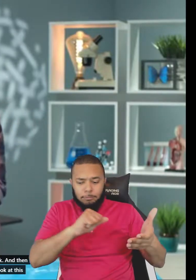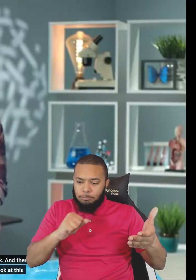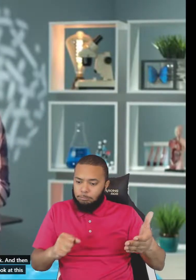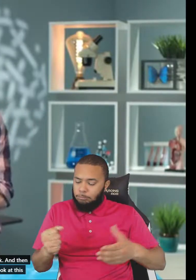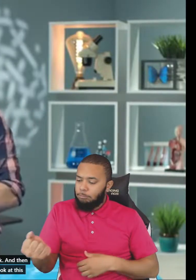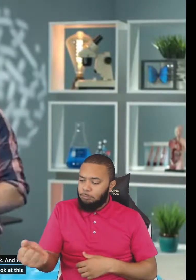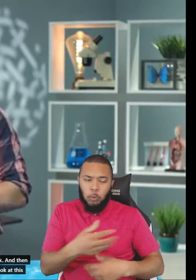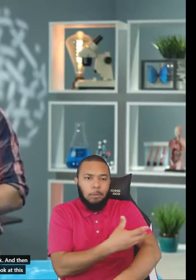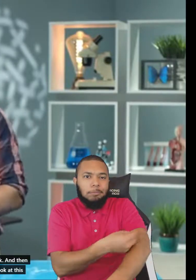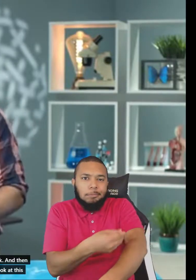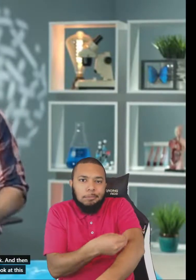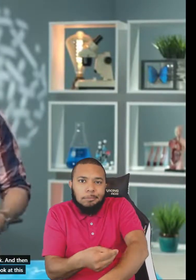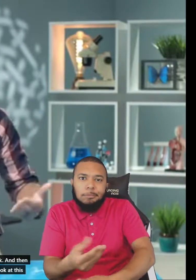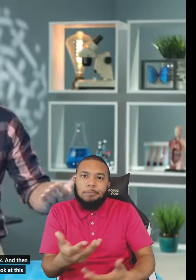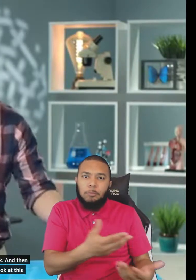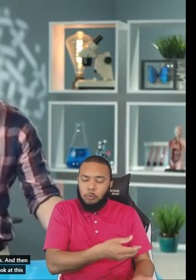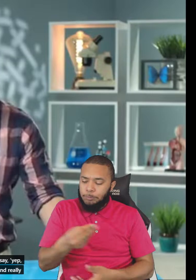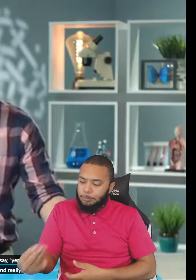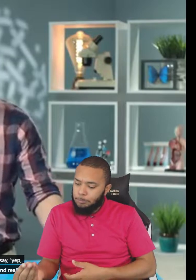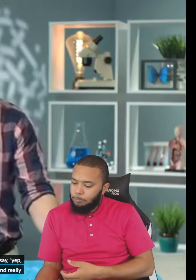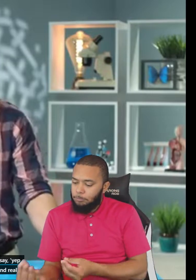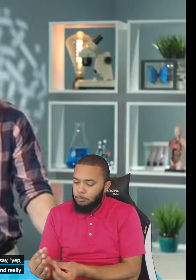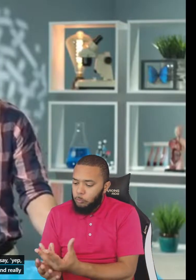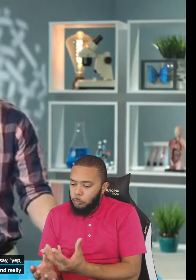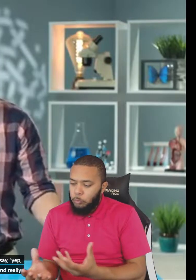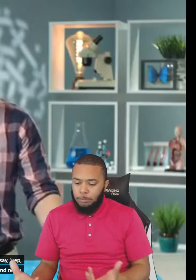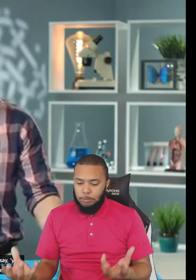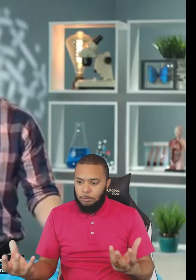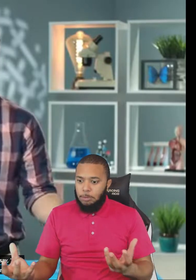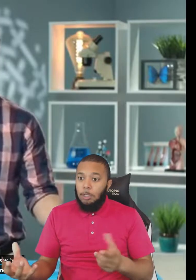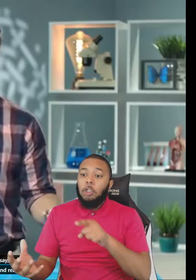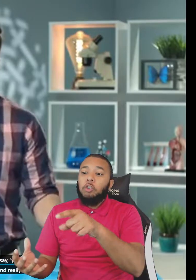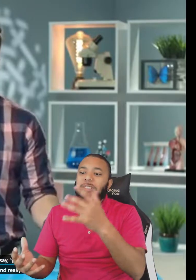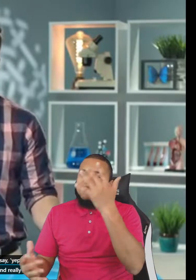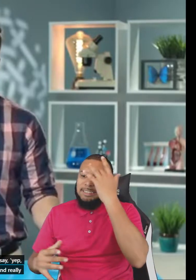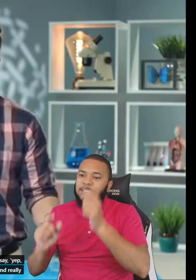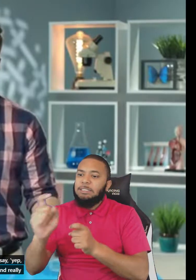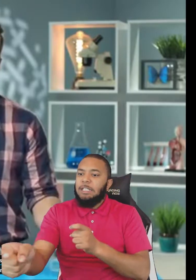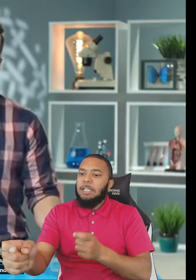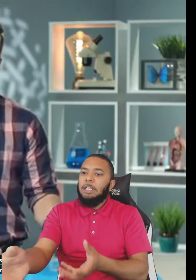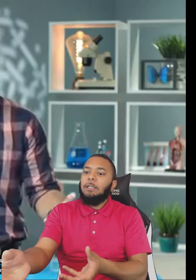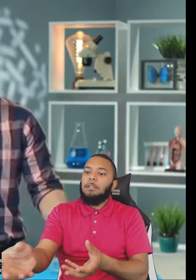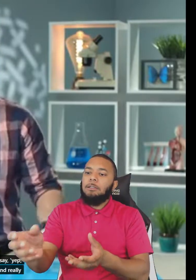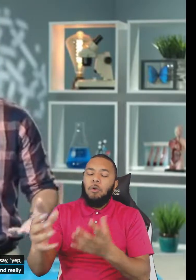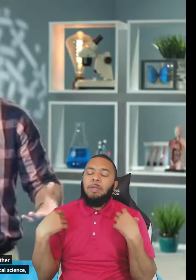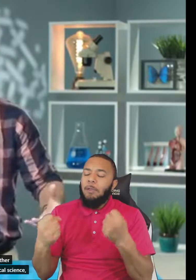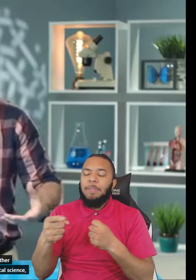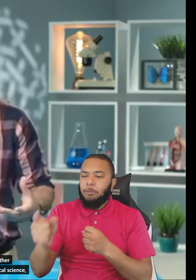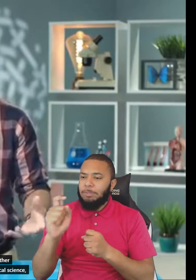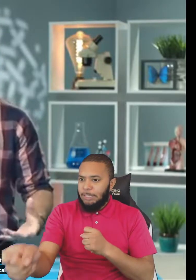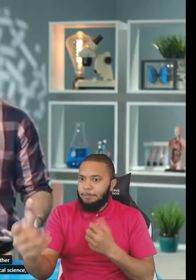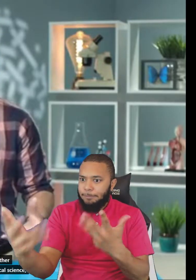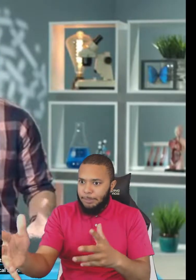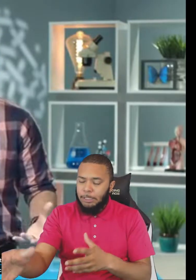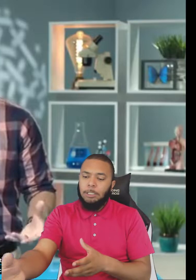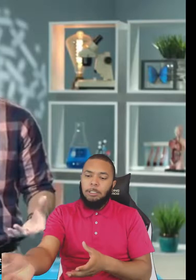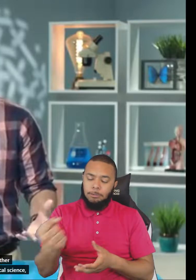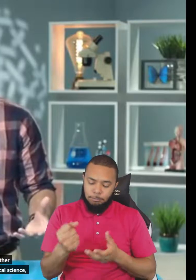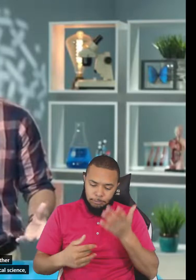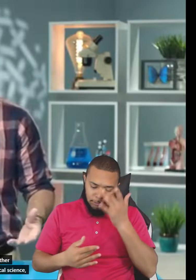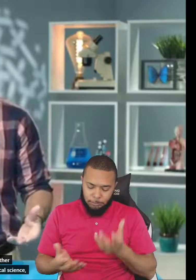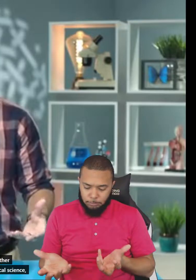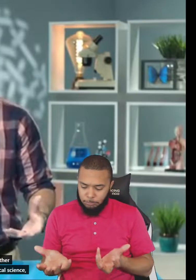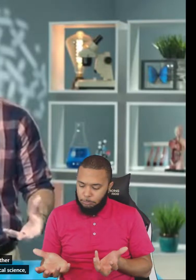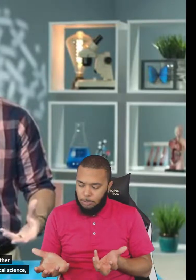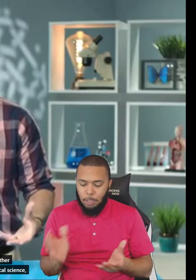makes them sick. And then when we isolate it and we look at this sample and this sample, we say, yep, it's the exact same thing. And really, with all the